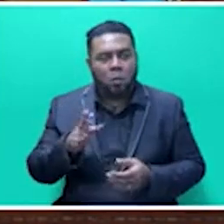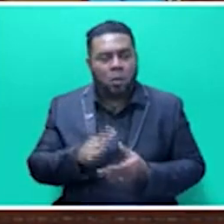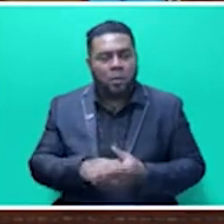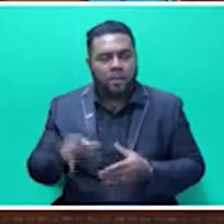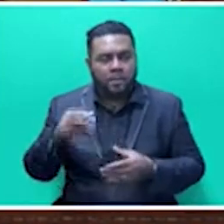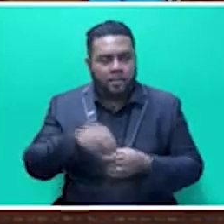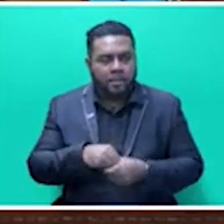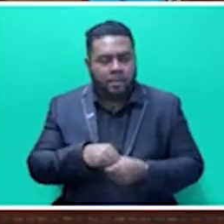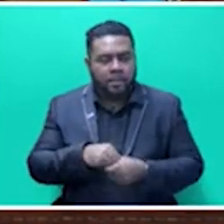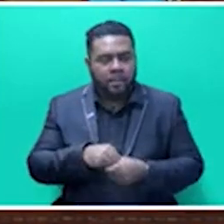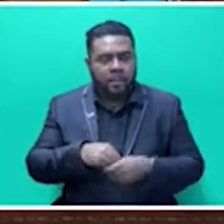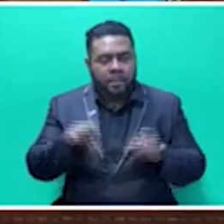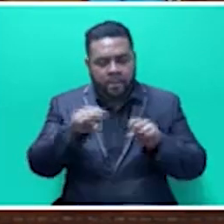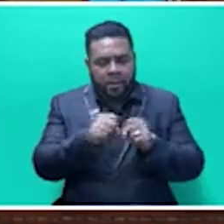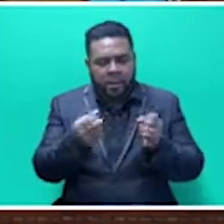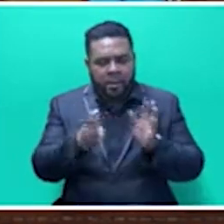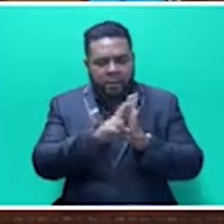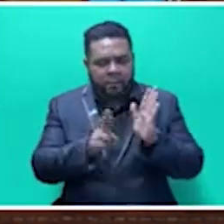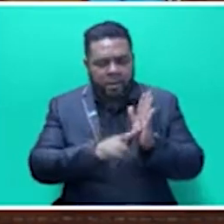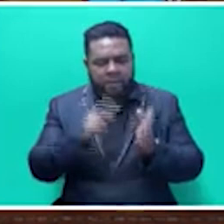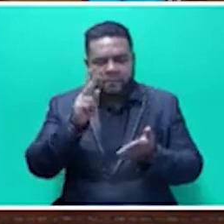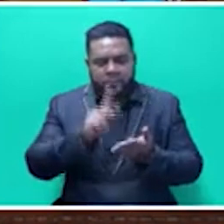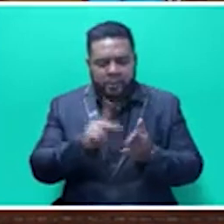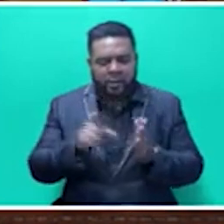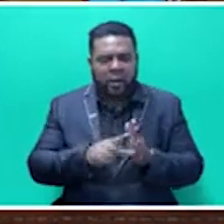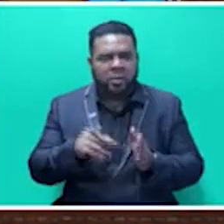a prima facie breach of privilege.